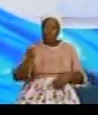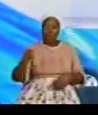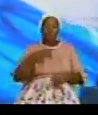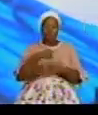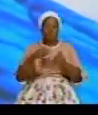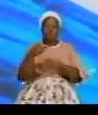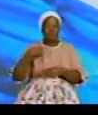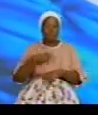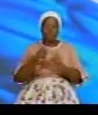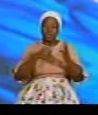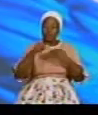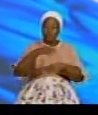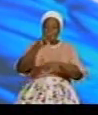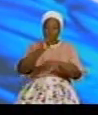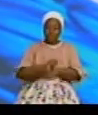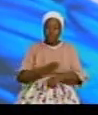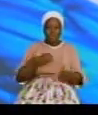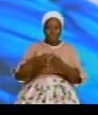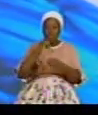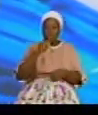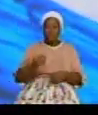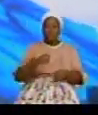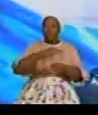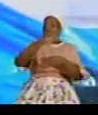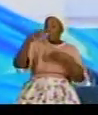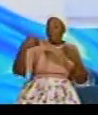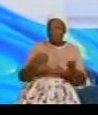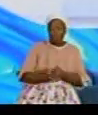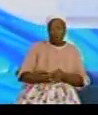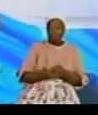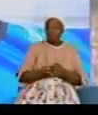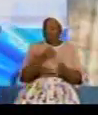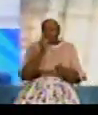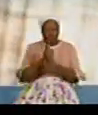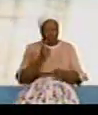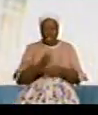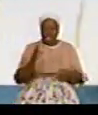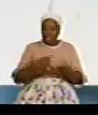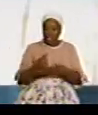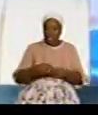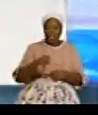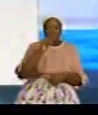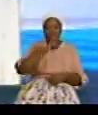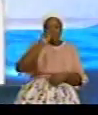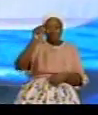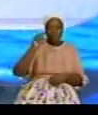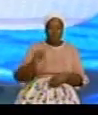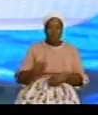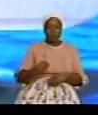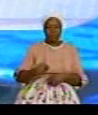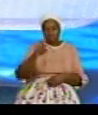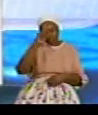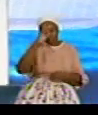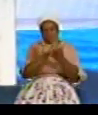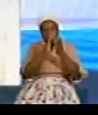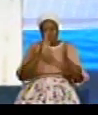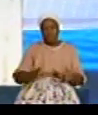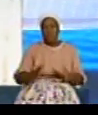a tradition is not all negative. Therefore, brethren, stand fast and